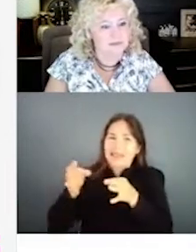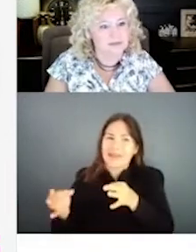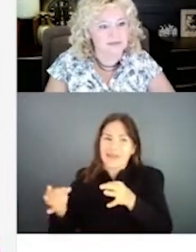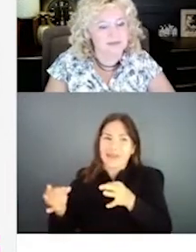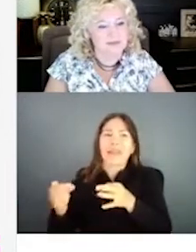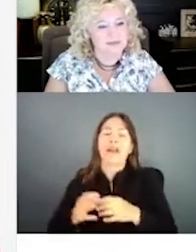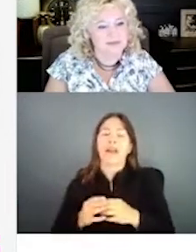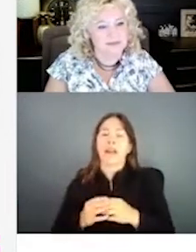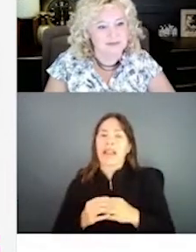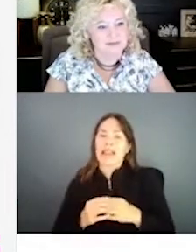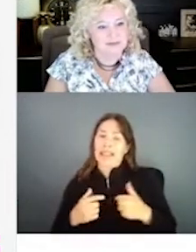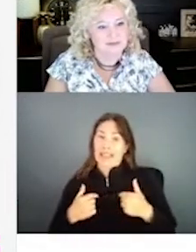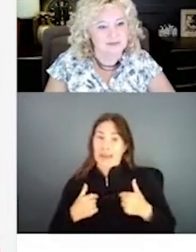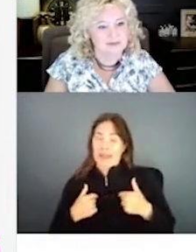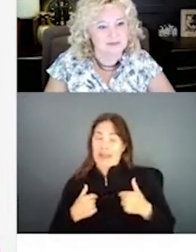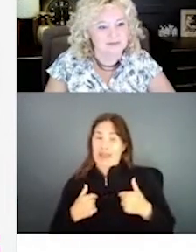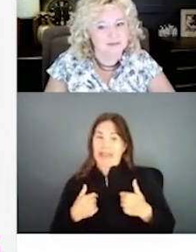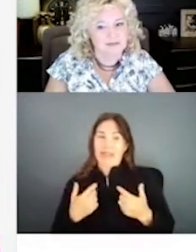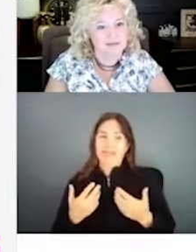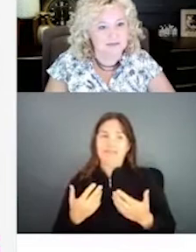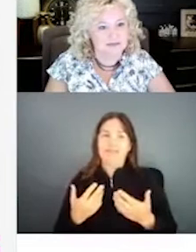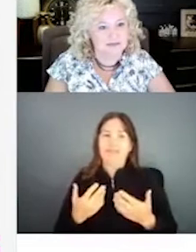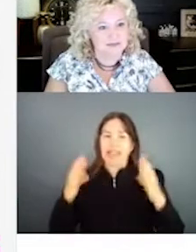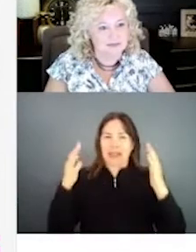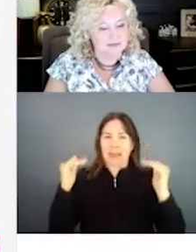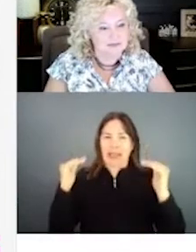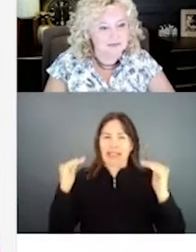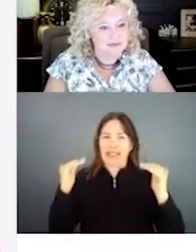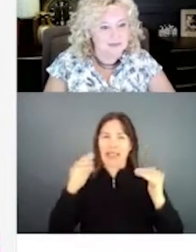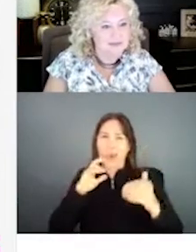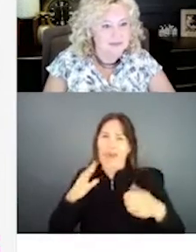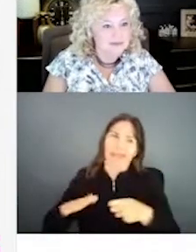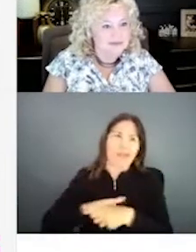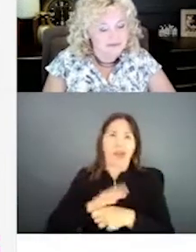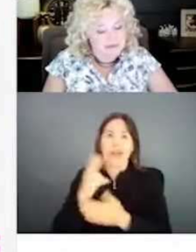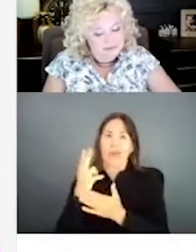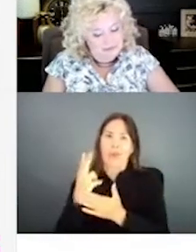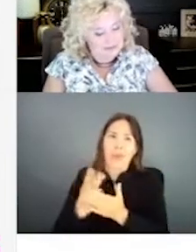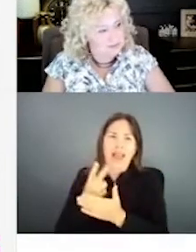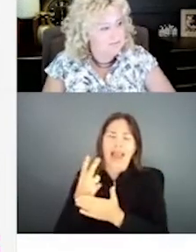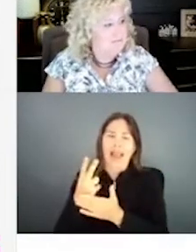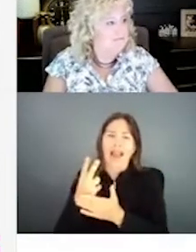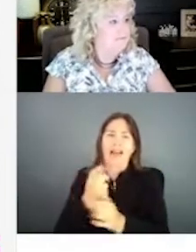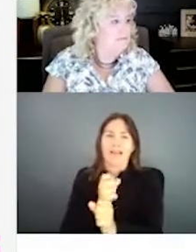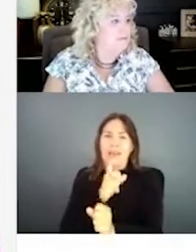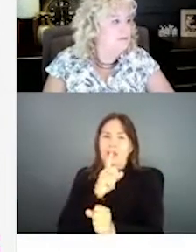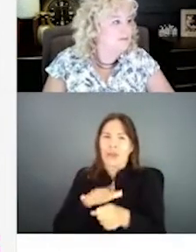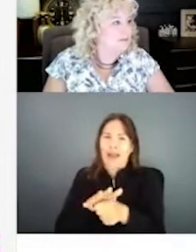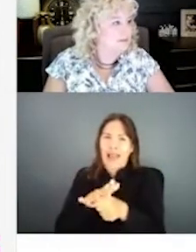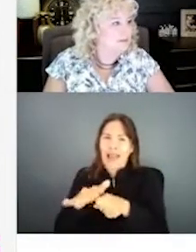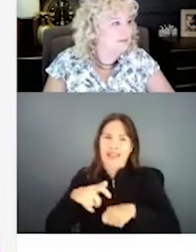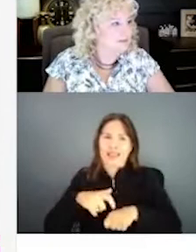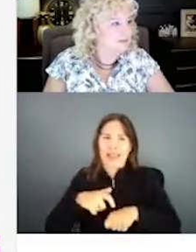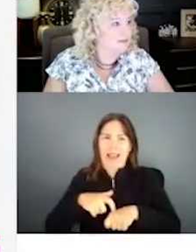So I'm not necessarily expecting it to be the 2 full hours. I just wanted to make sure we had enough time to hear from